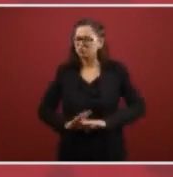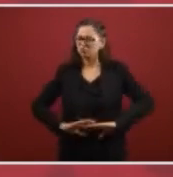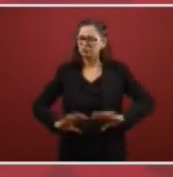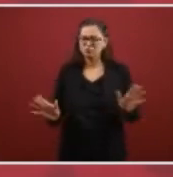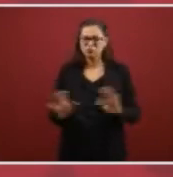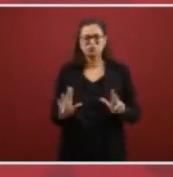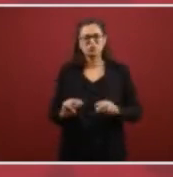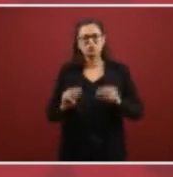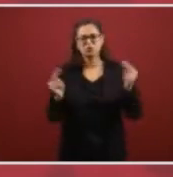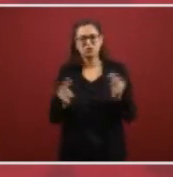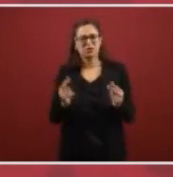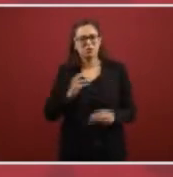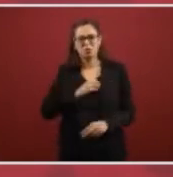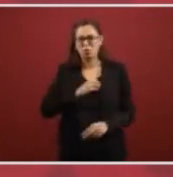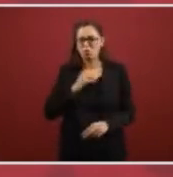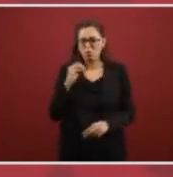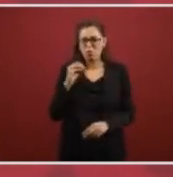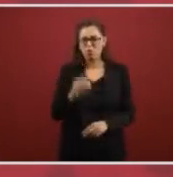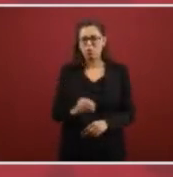No hate.